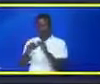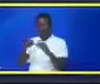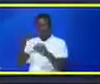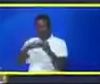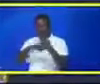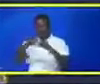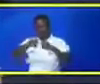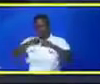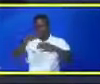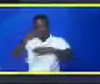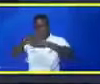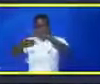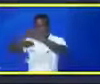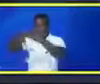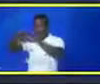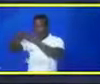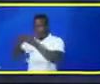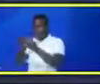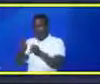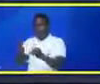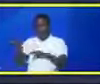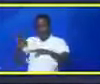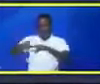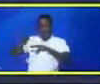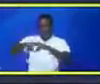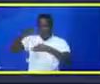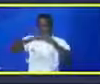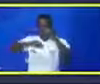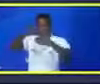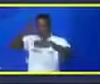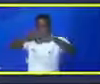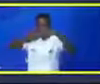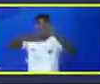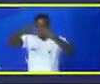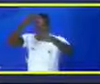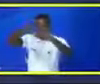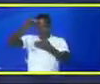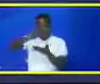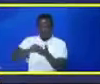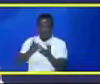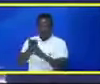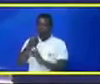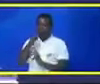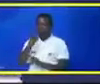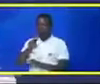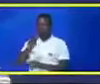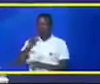walls after the order of Nehemiah in the name of Jesus Christ.